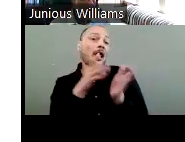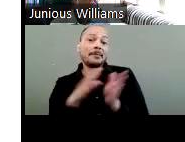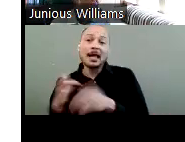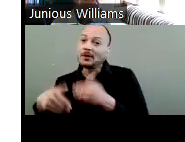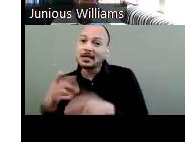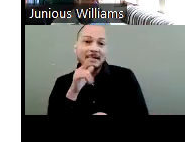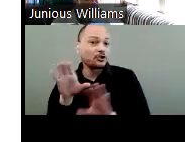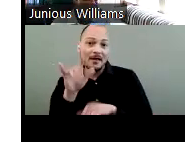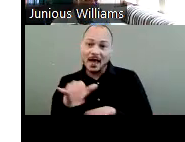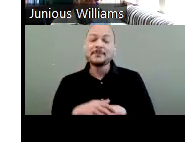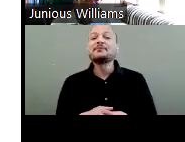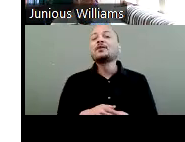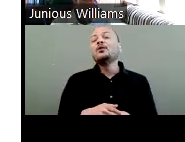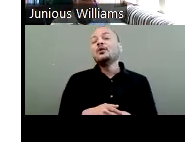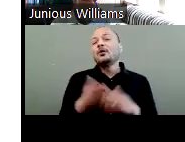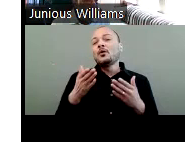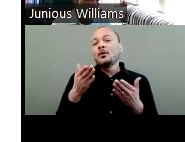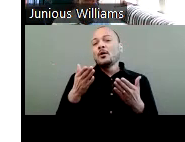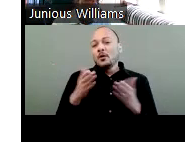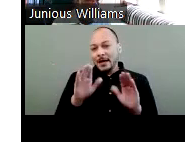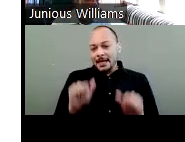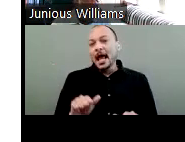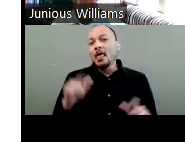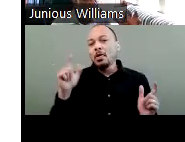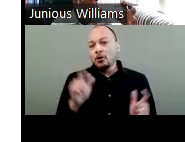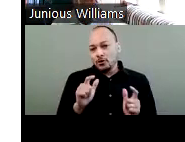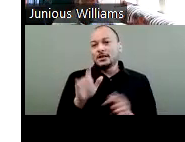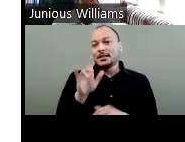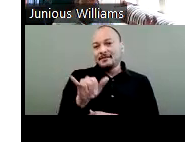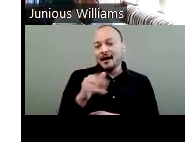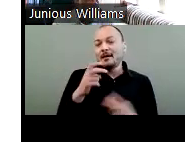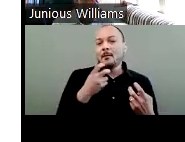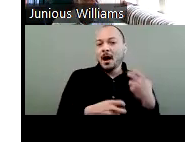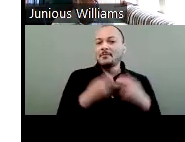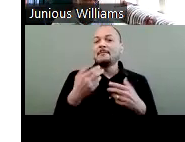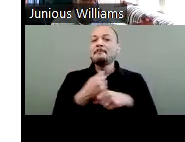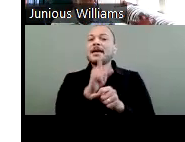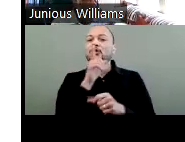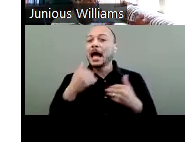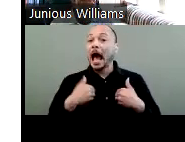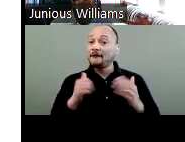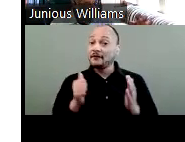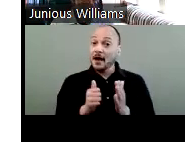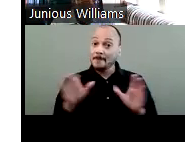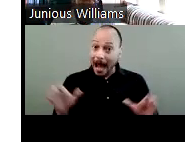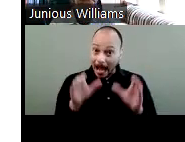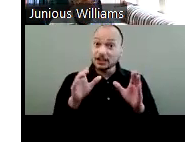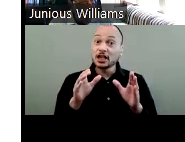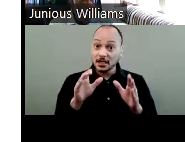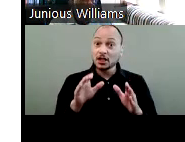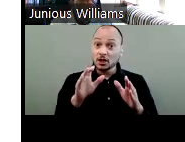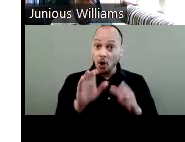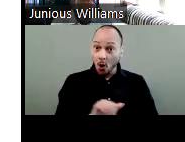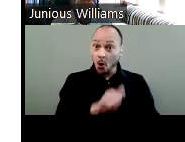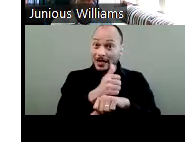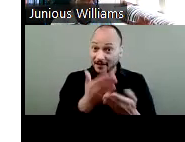Now, one way of mitigating that is to make sure that you've got some action-oriented things that people who need to get